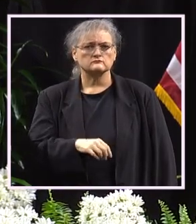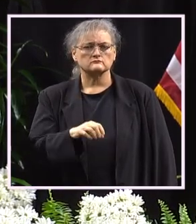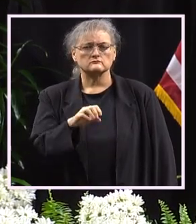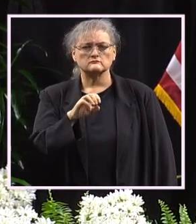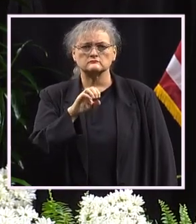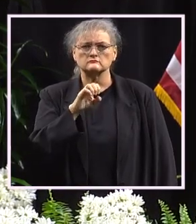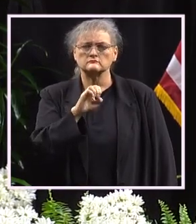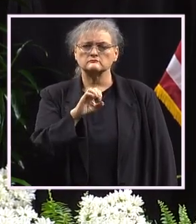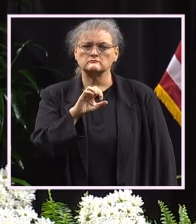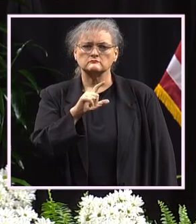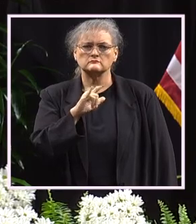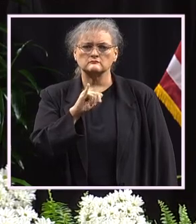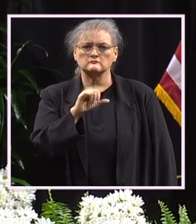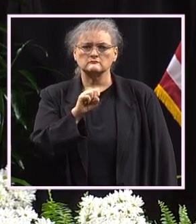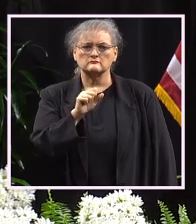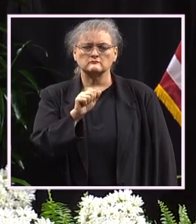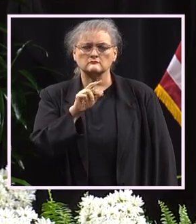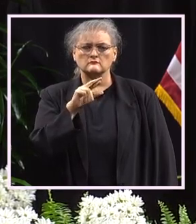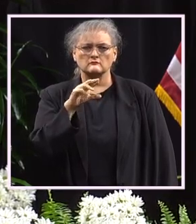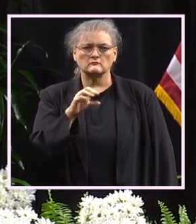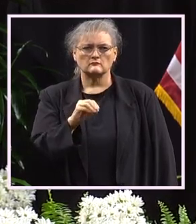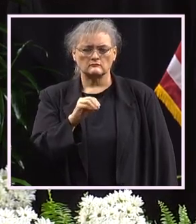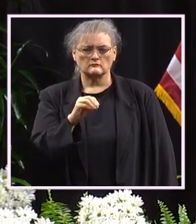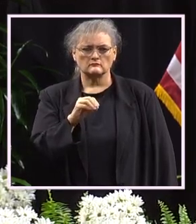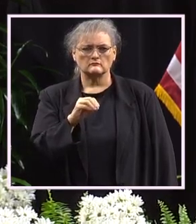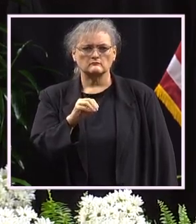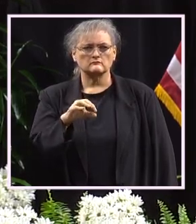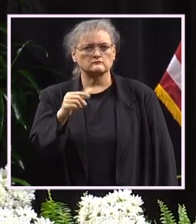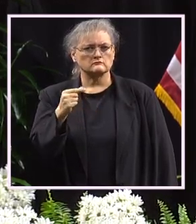Belisario J. Garza II.